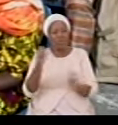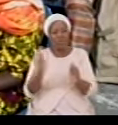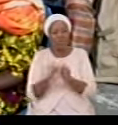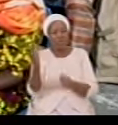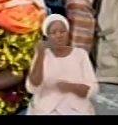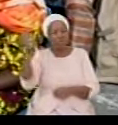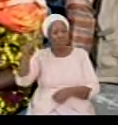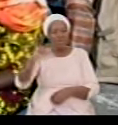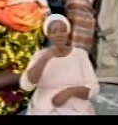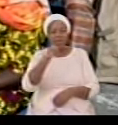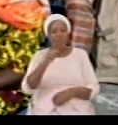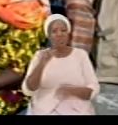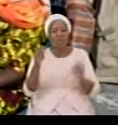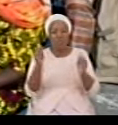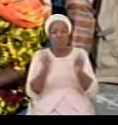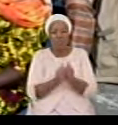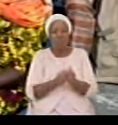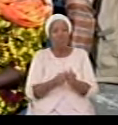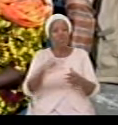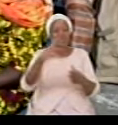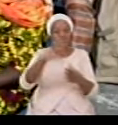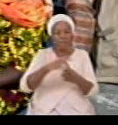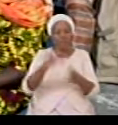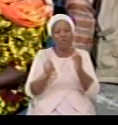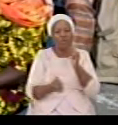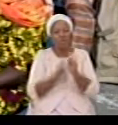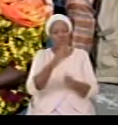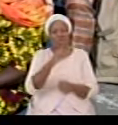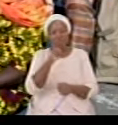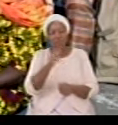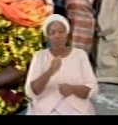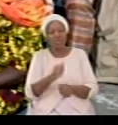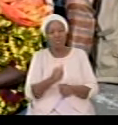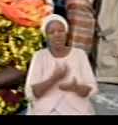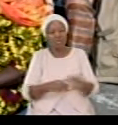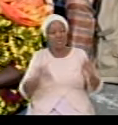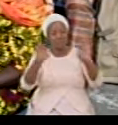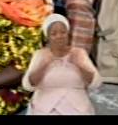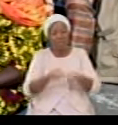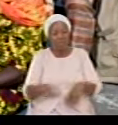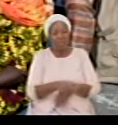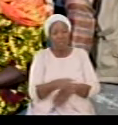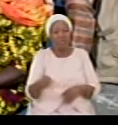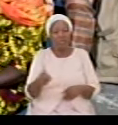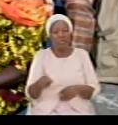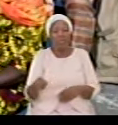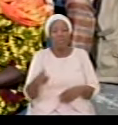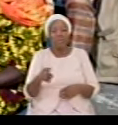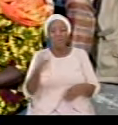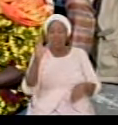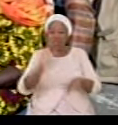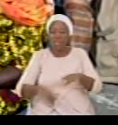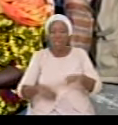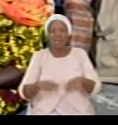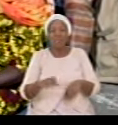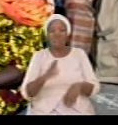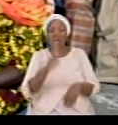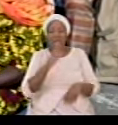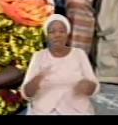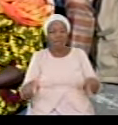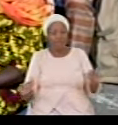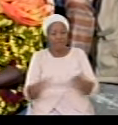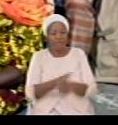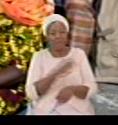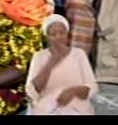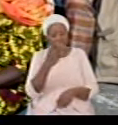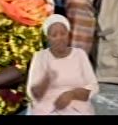not with meats which have not profited them that are occupied therein.